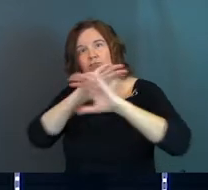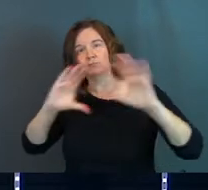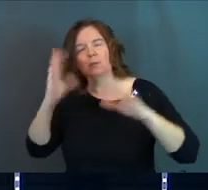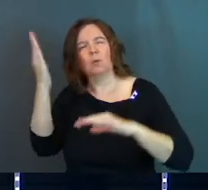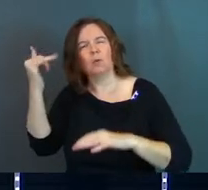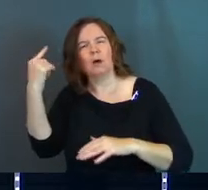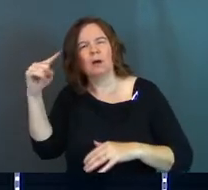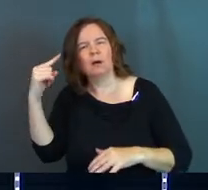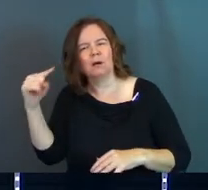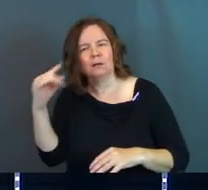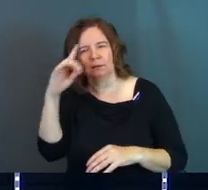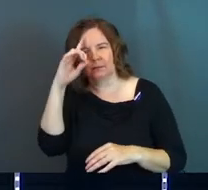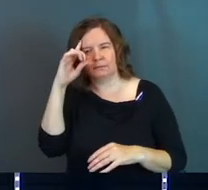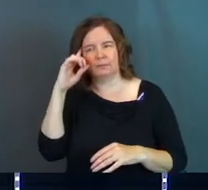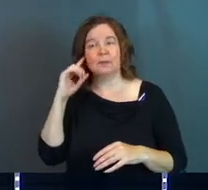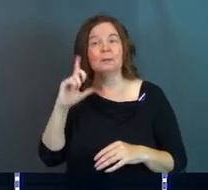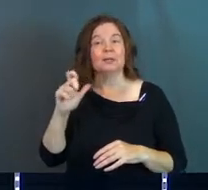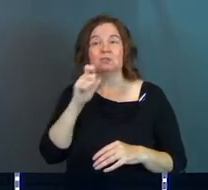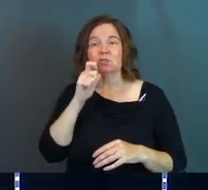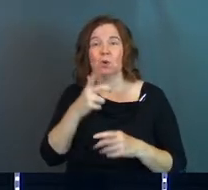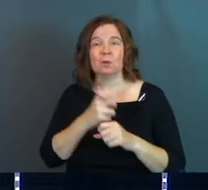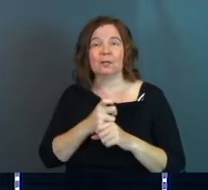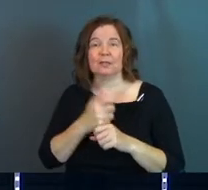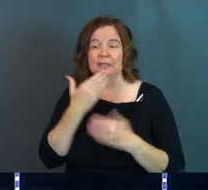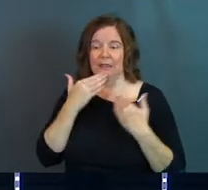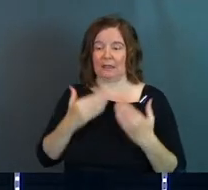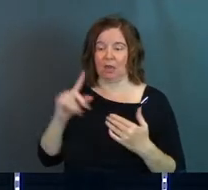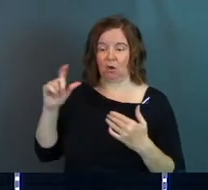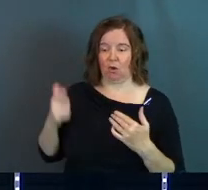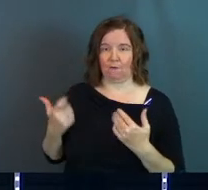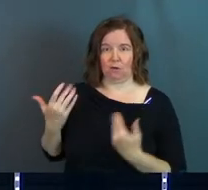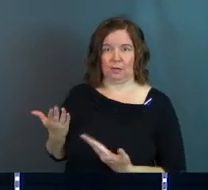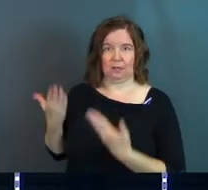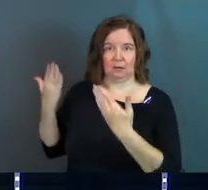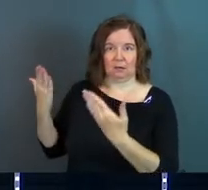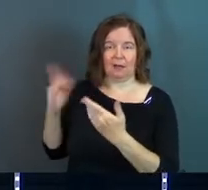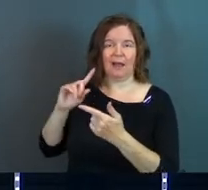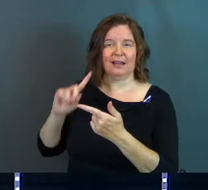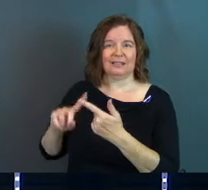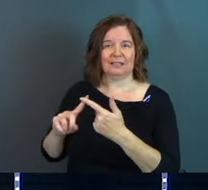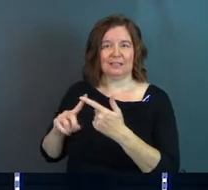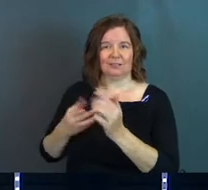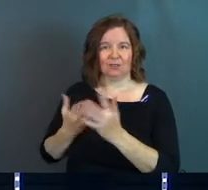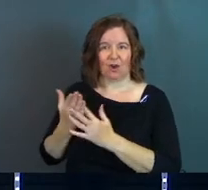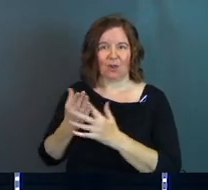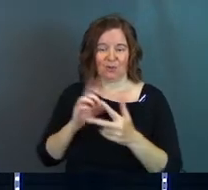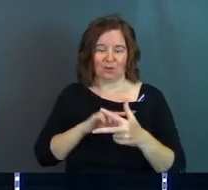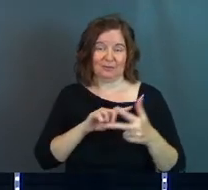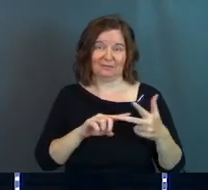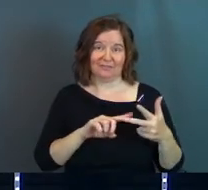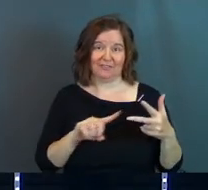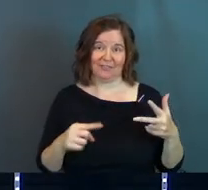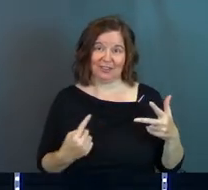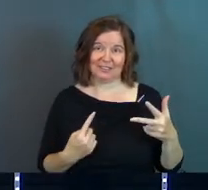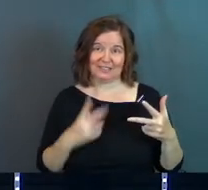Why? Because you don't get to the thank offering until you've gone through the sin